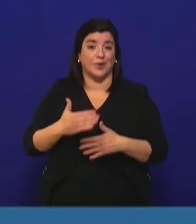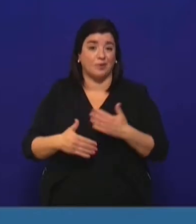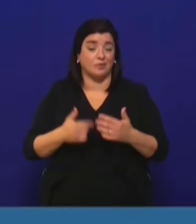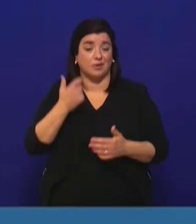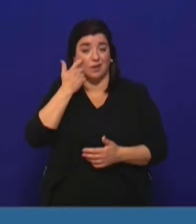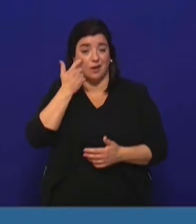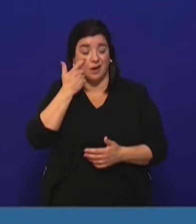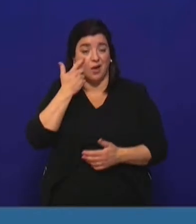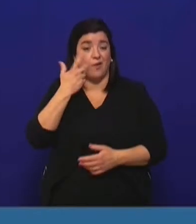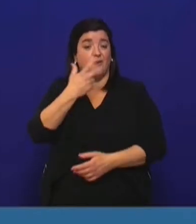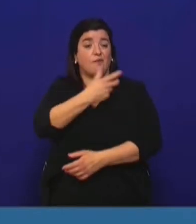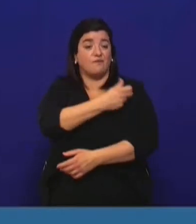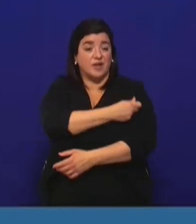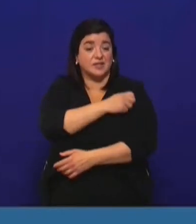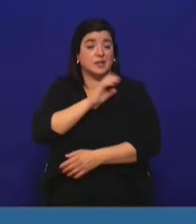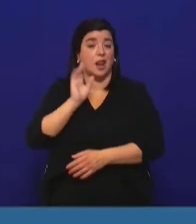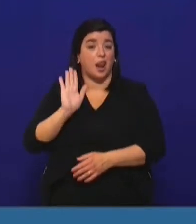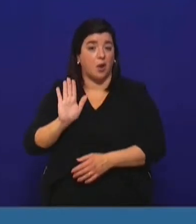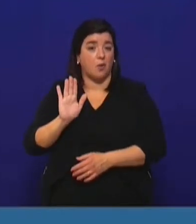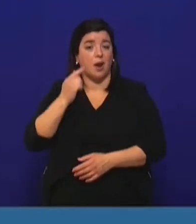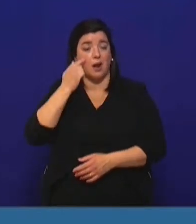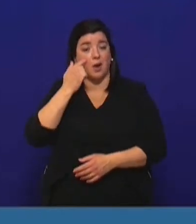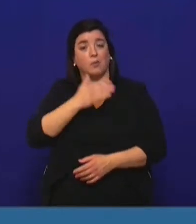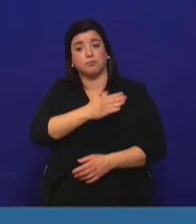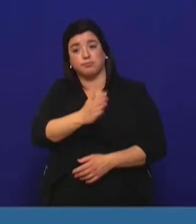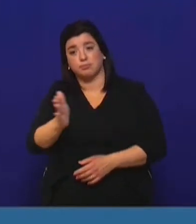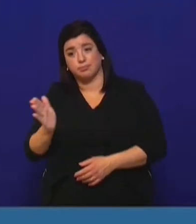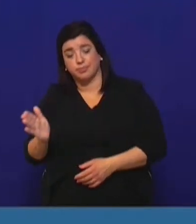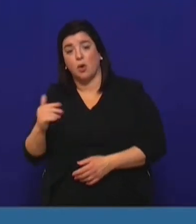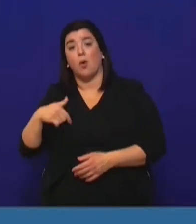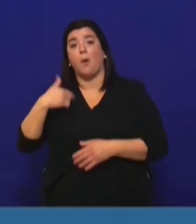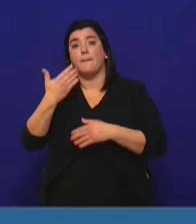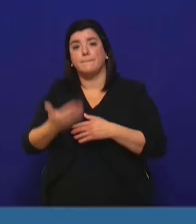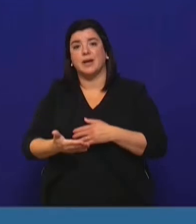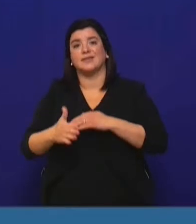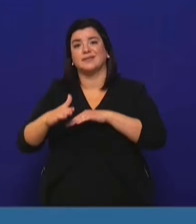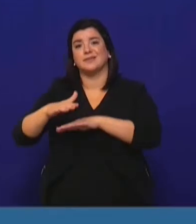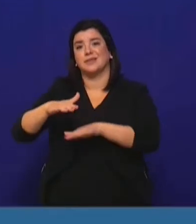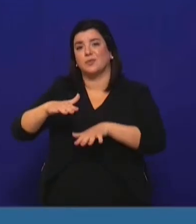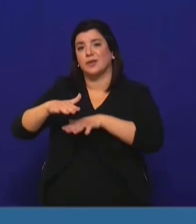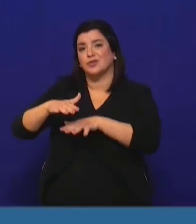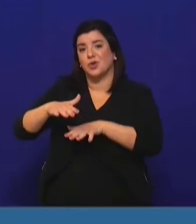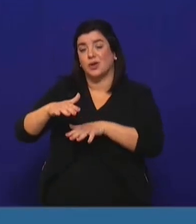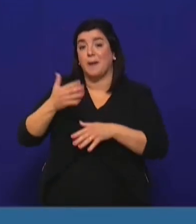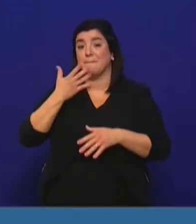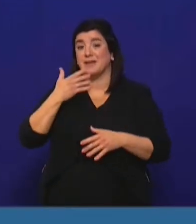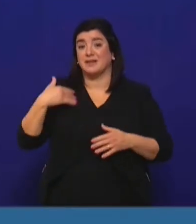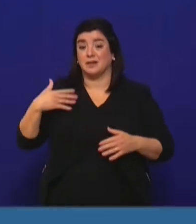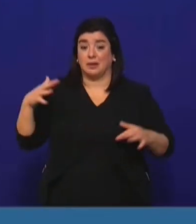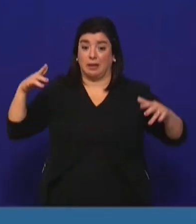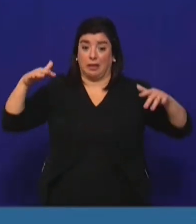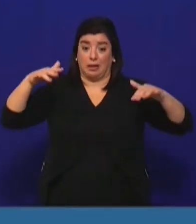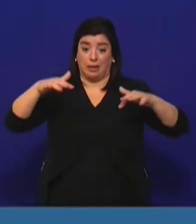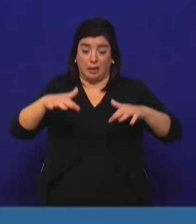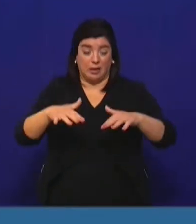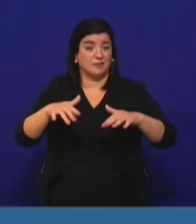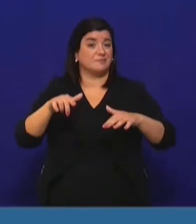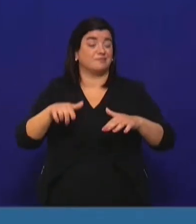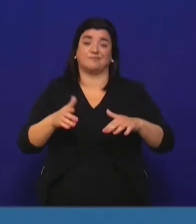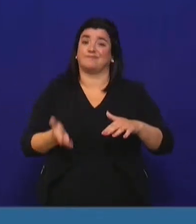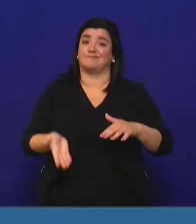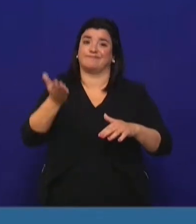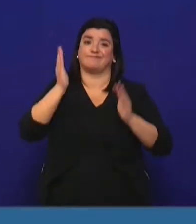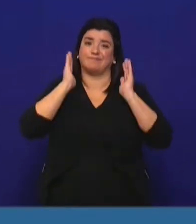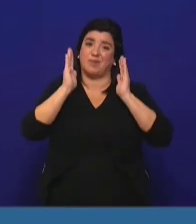to have its impact. And we know that the situation when you have people who are gathered together, that will increase the risk